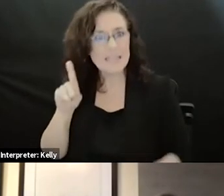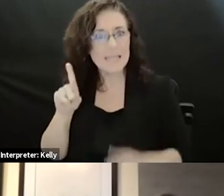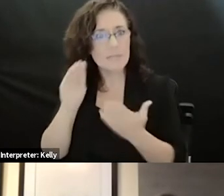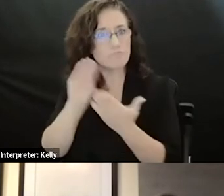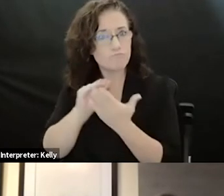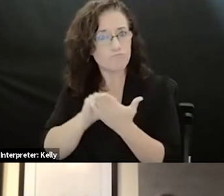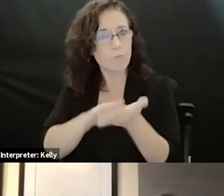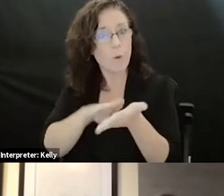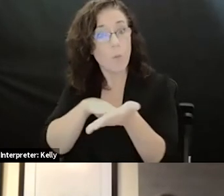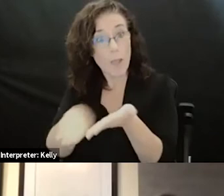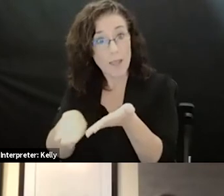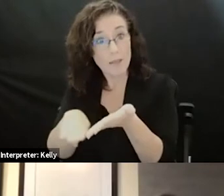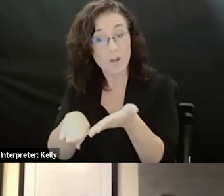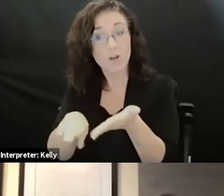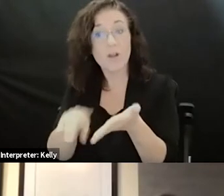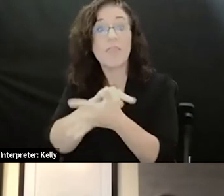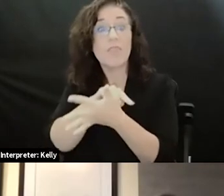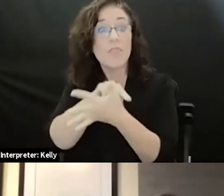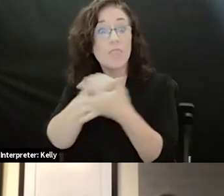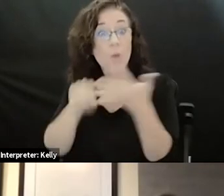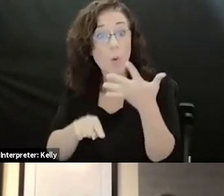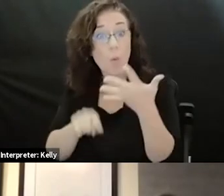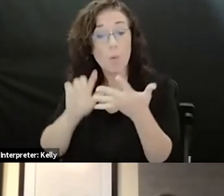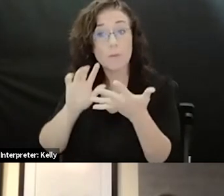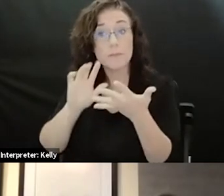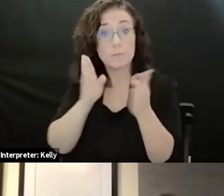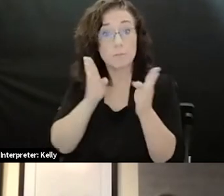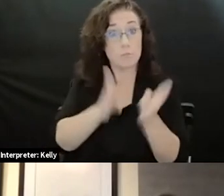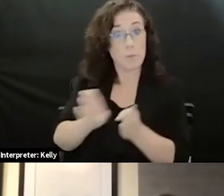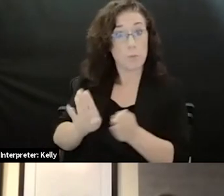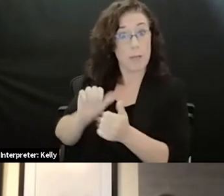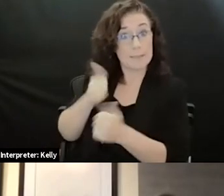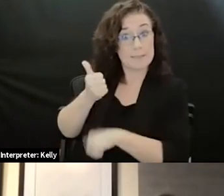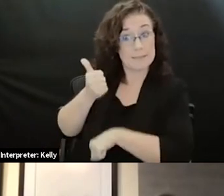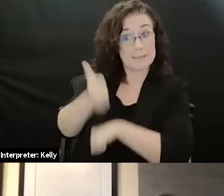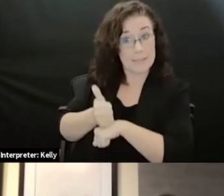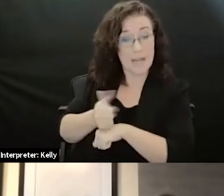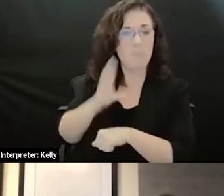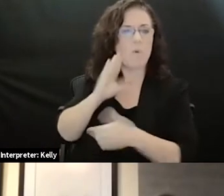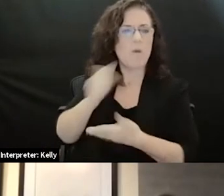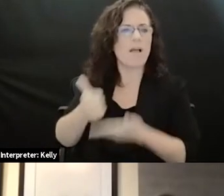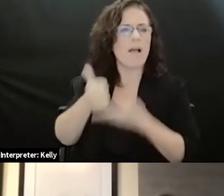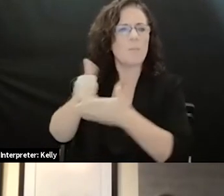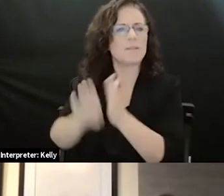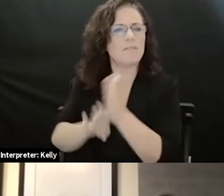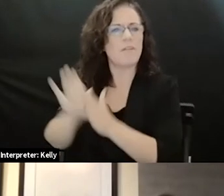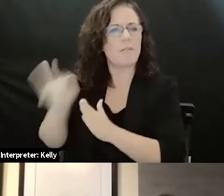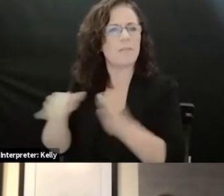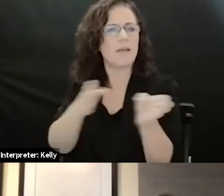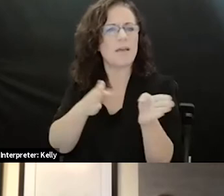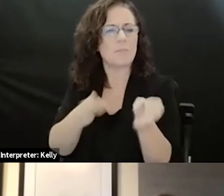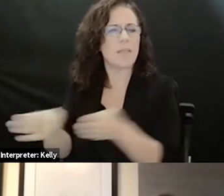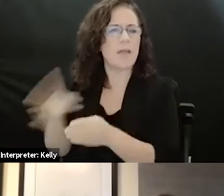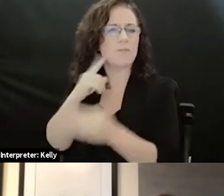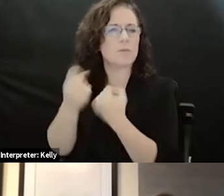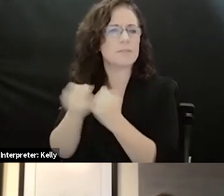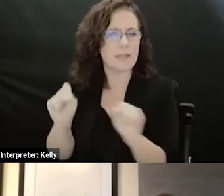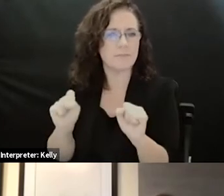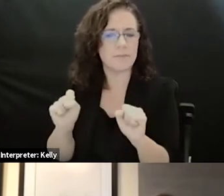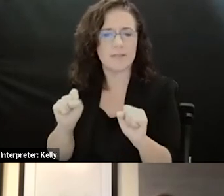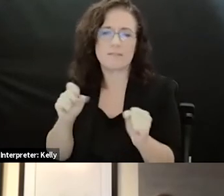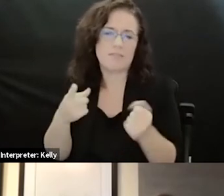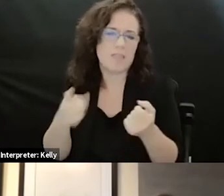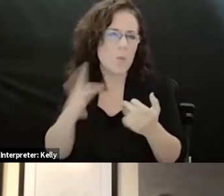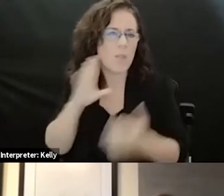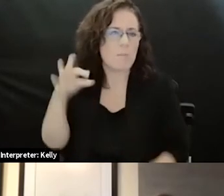prepared those are going to be quite vital and relevant to the safety plan so all that work has been very helpful and will help you and i understood